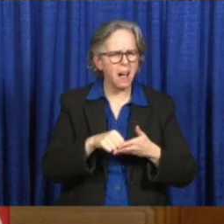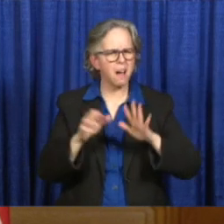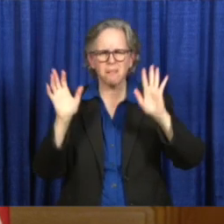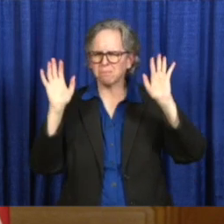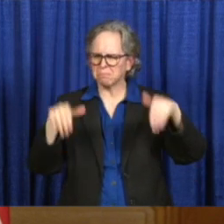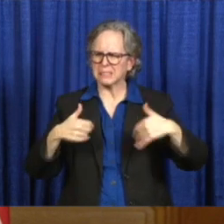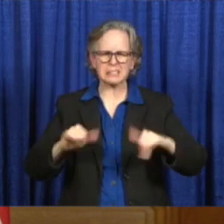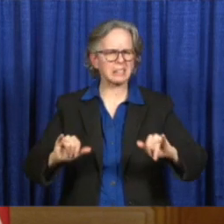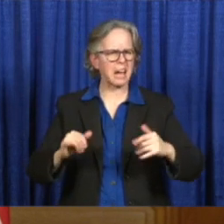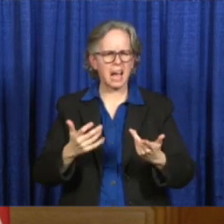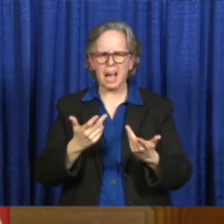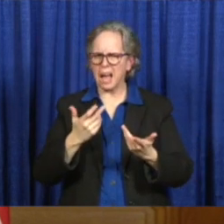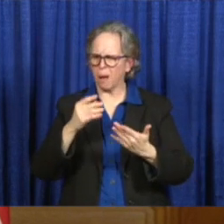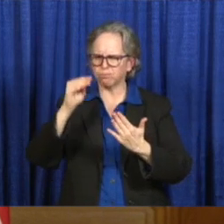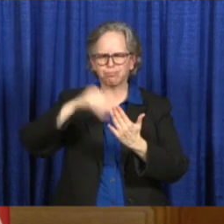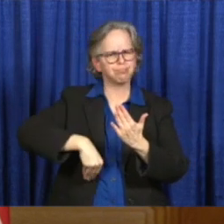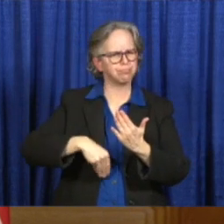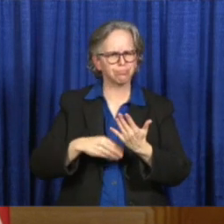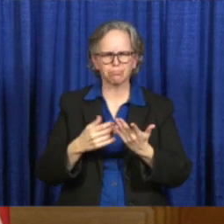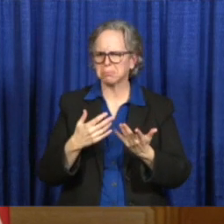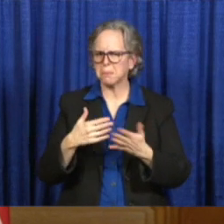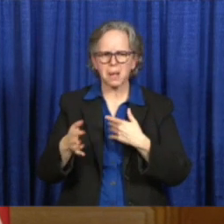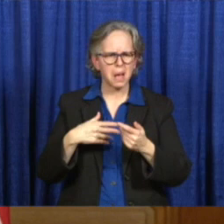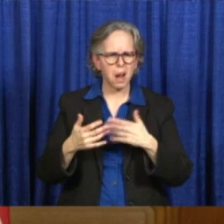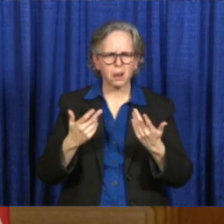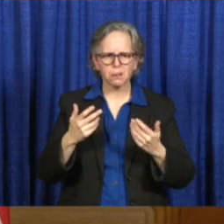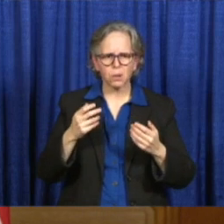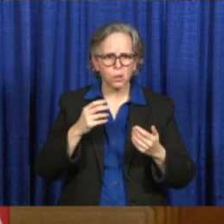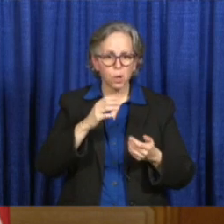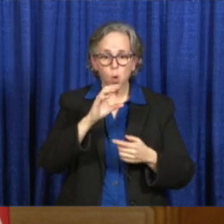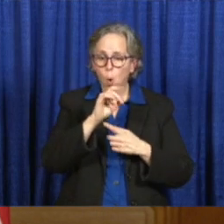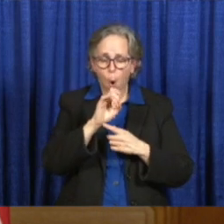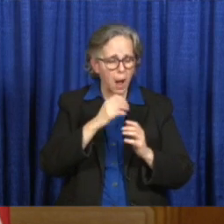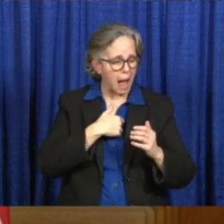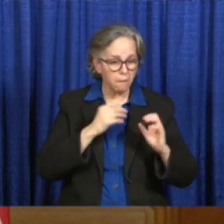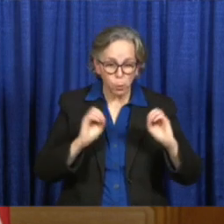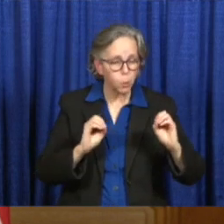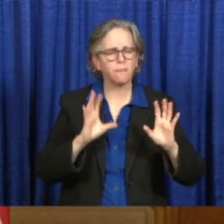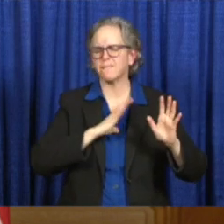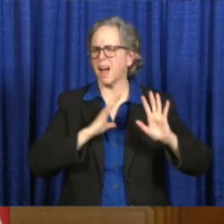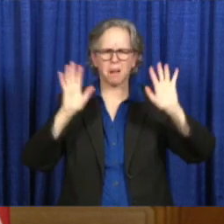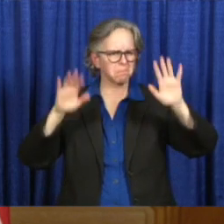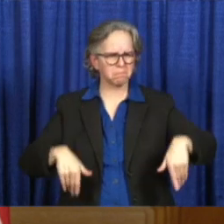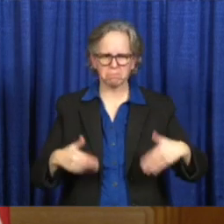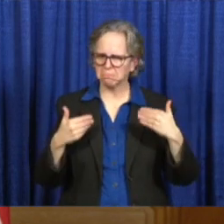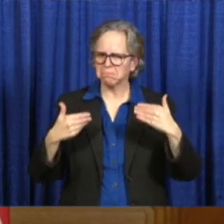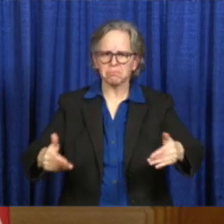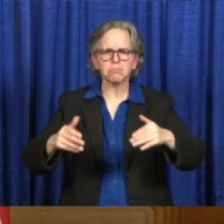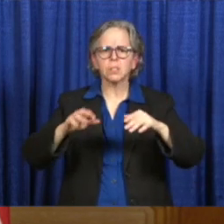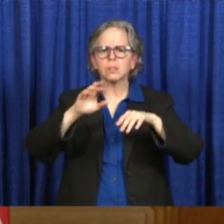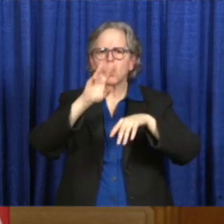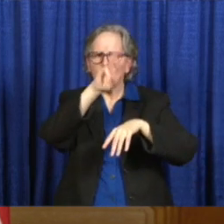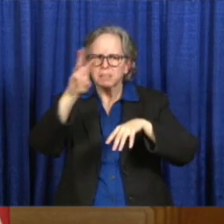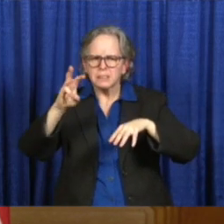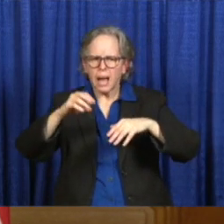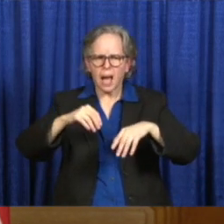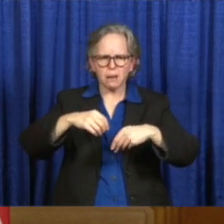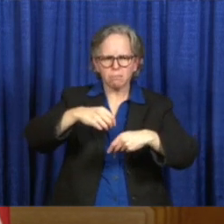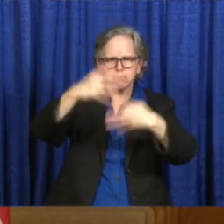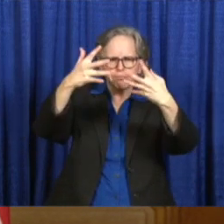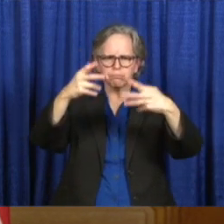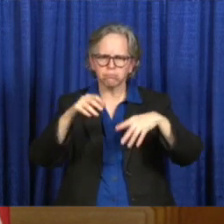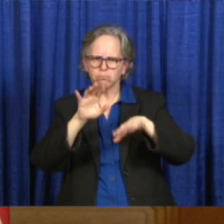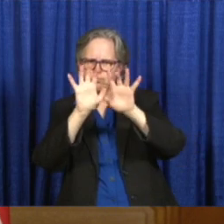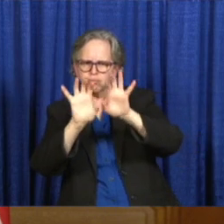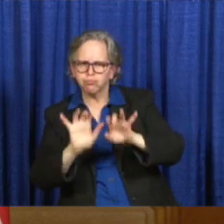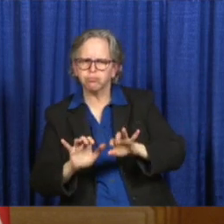census even without the ID number. If you want to ensure Ohio has the resources that we need, that we are